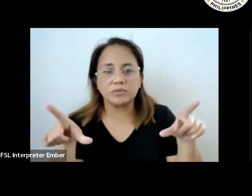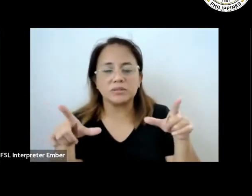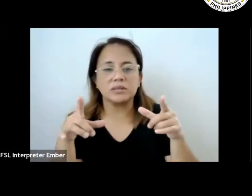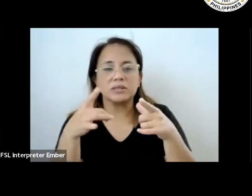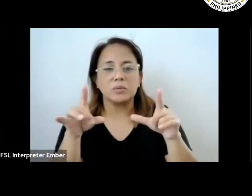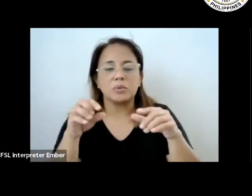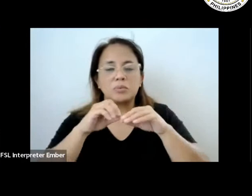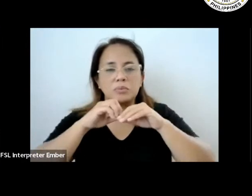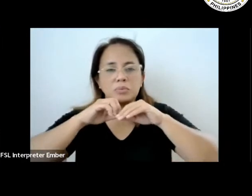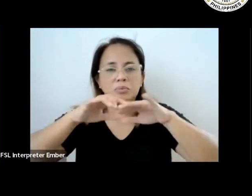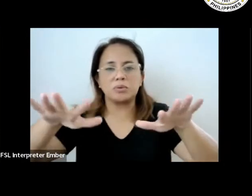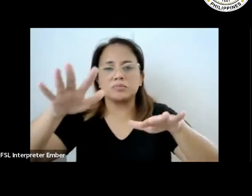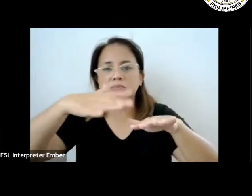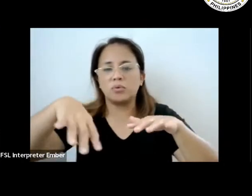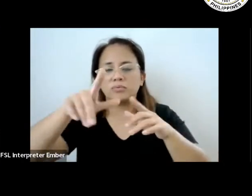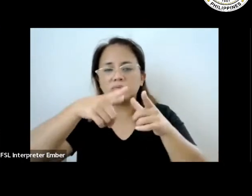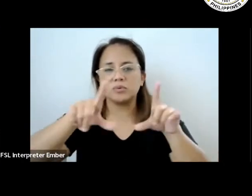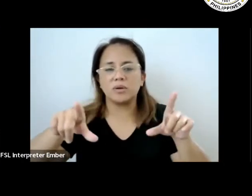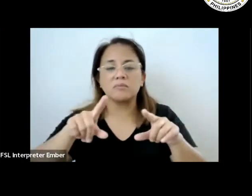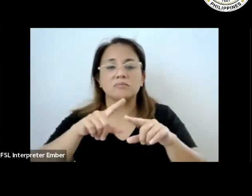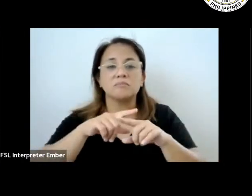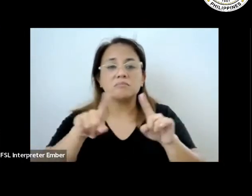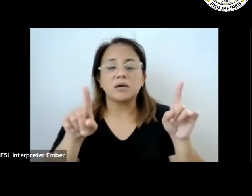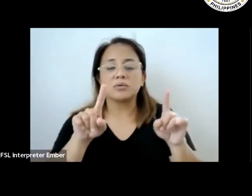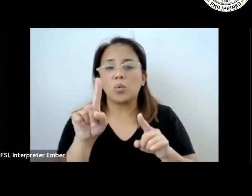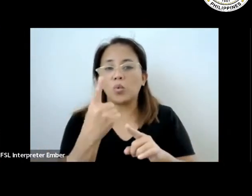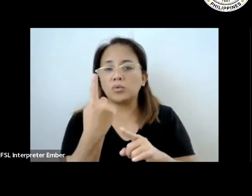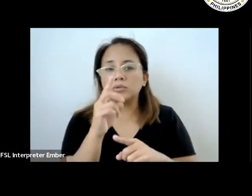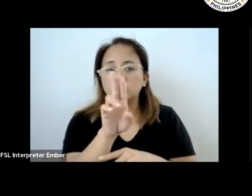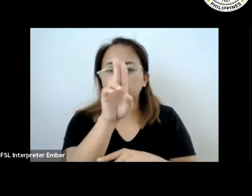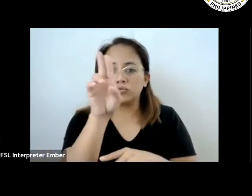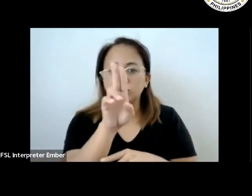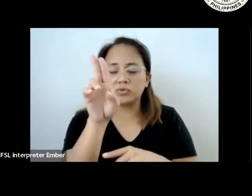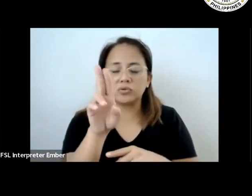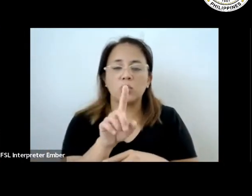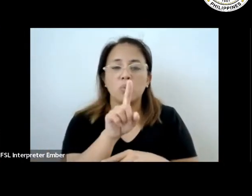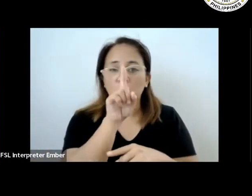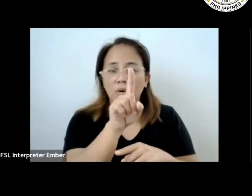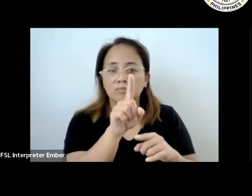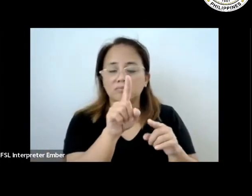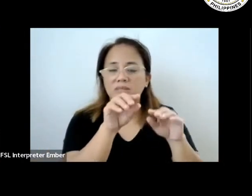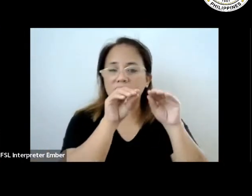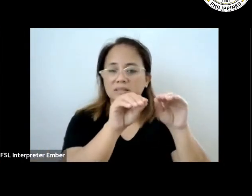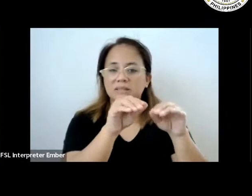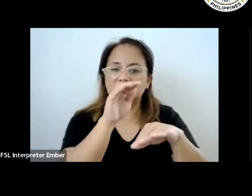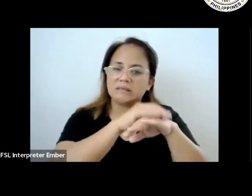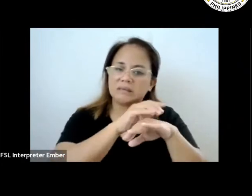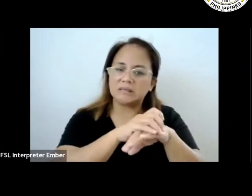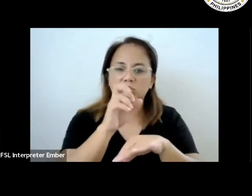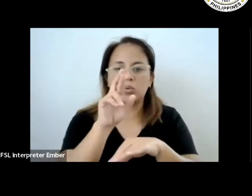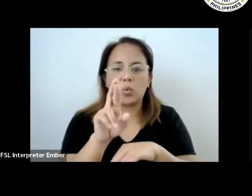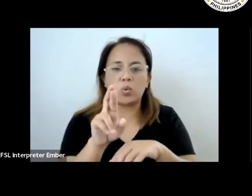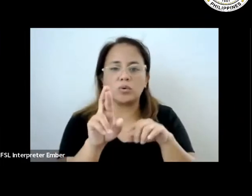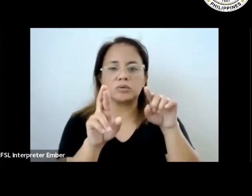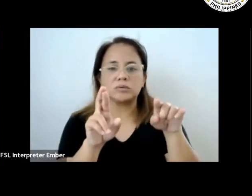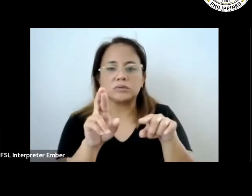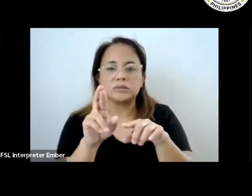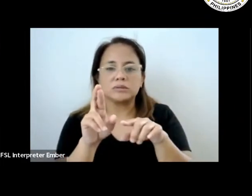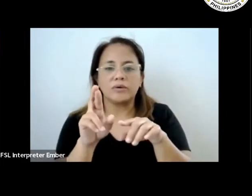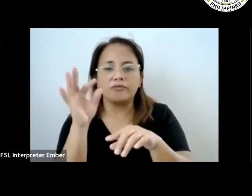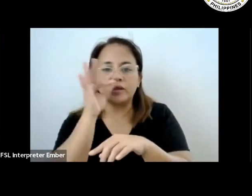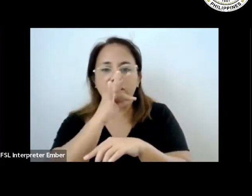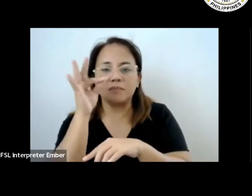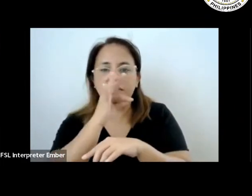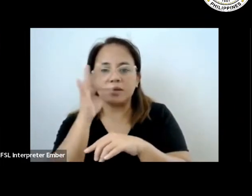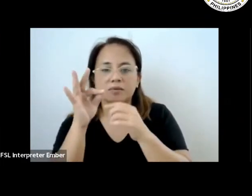spreading out all over the country. Right. Unlike if you will only have one medium of instruction, either English and Filipino, we can make a mass